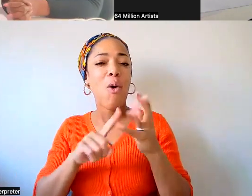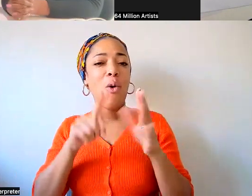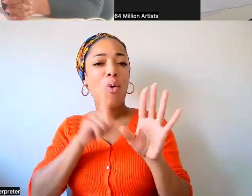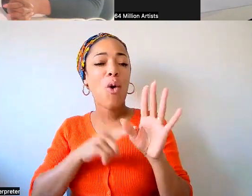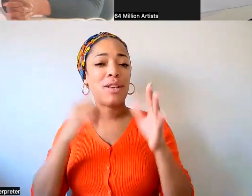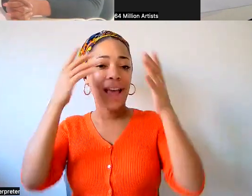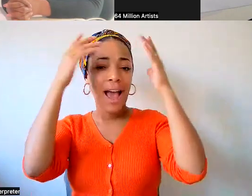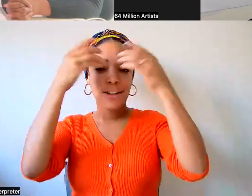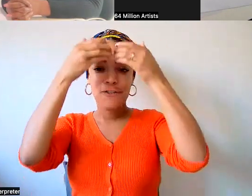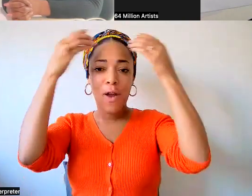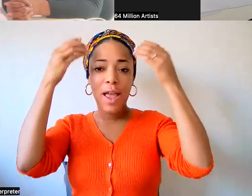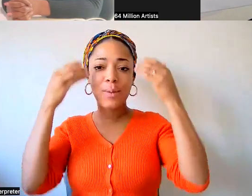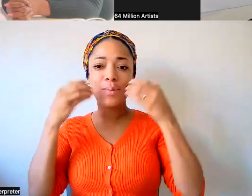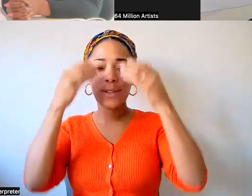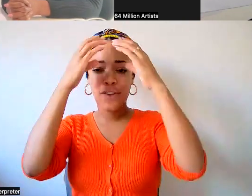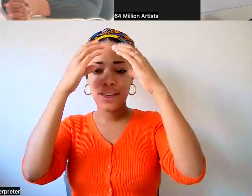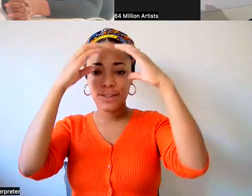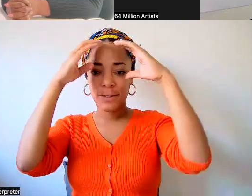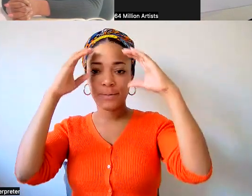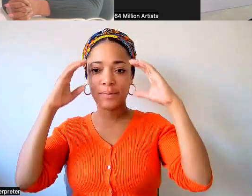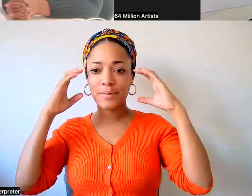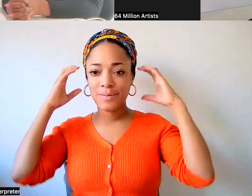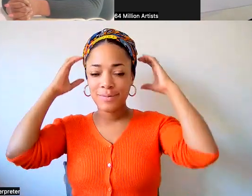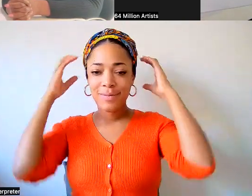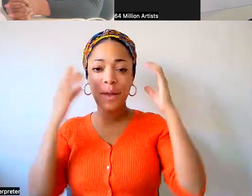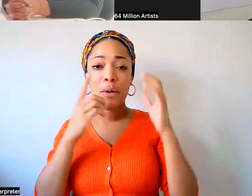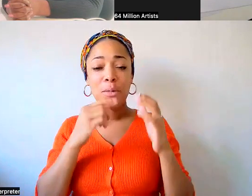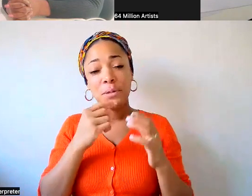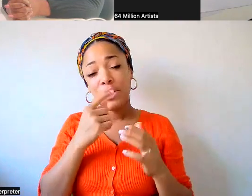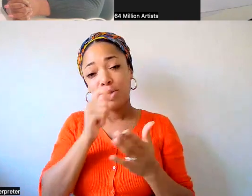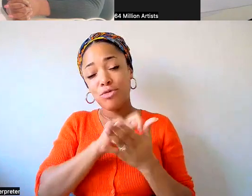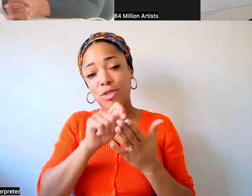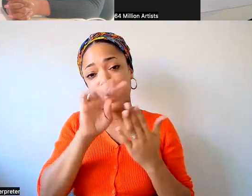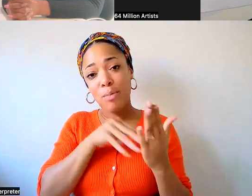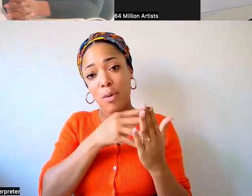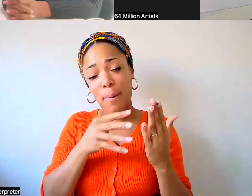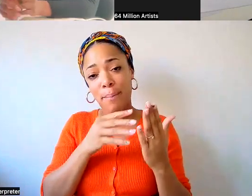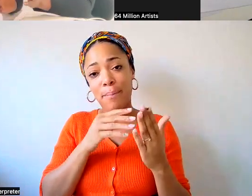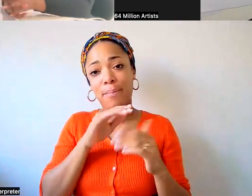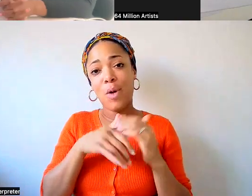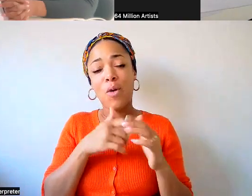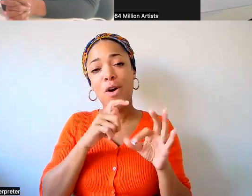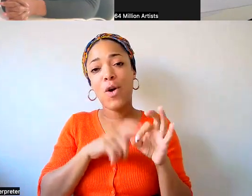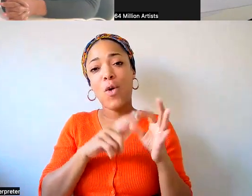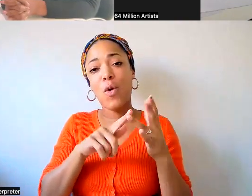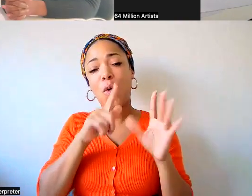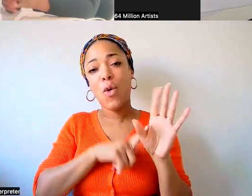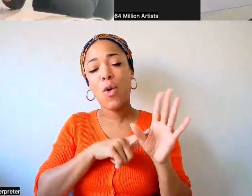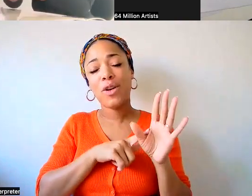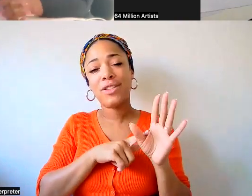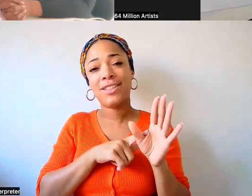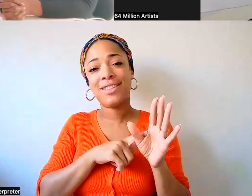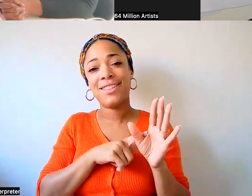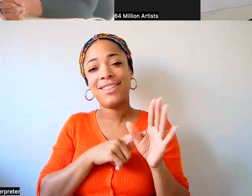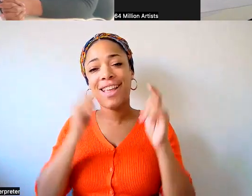Which is brilliant. Thank you. I was thinking you could write a poem about Koi's hat framing her face. Yes, you could do that. And you could